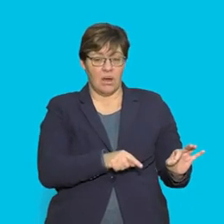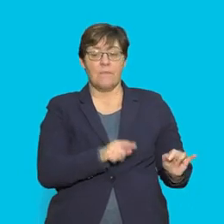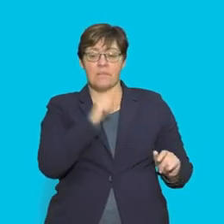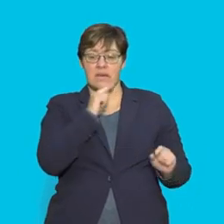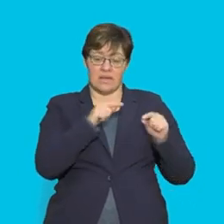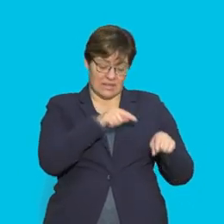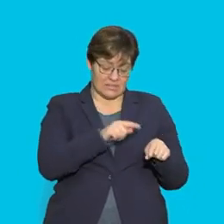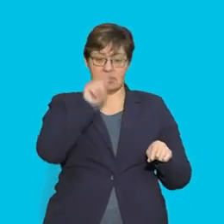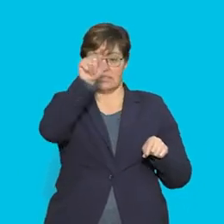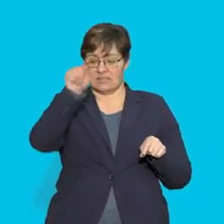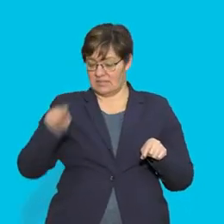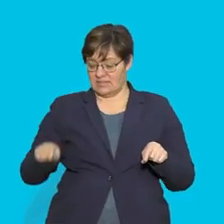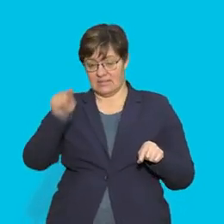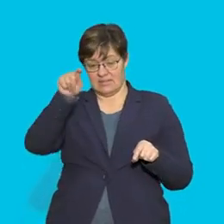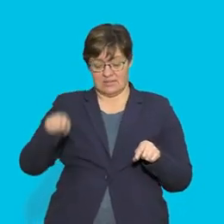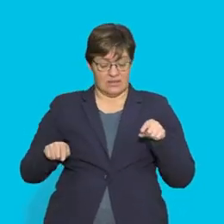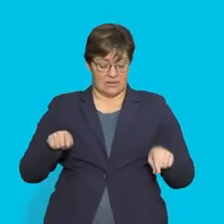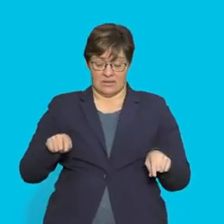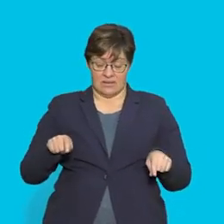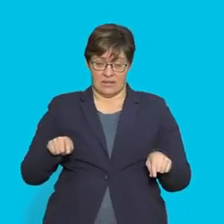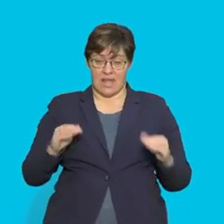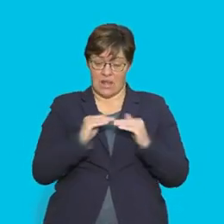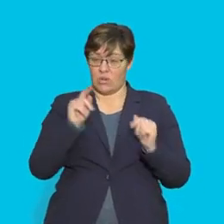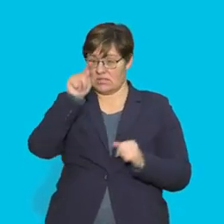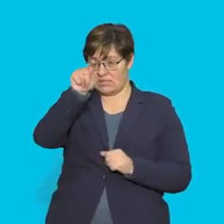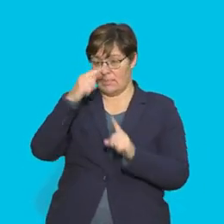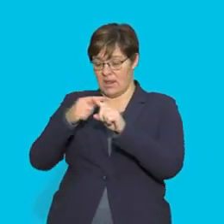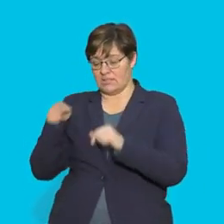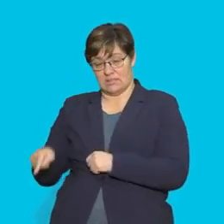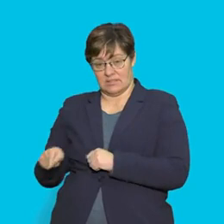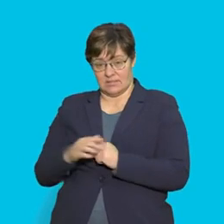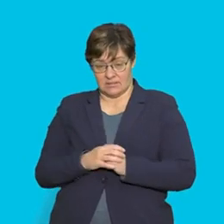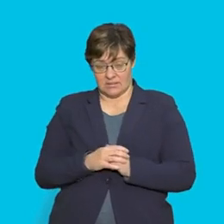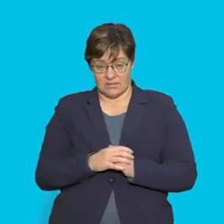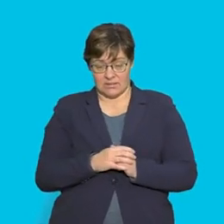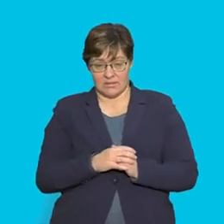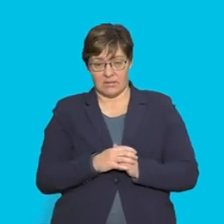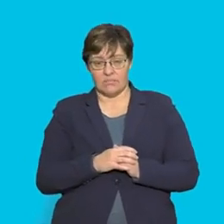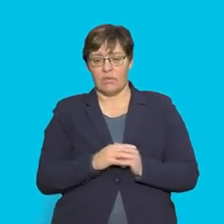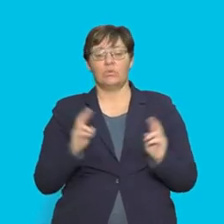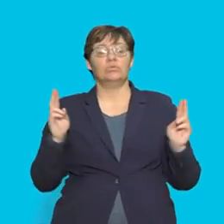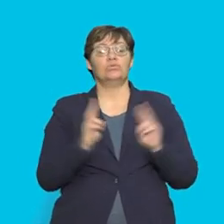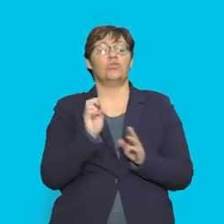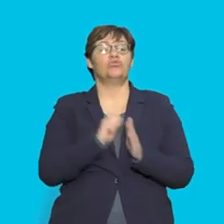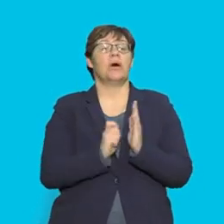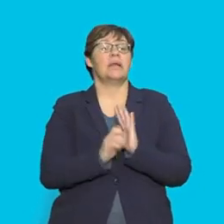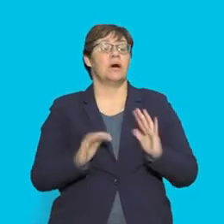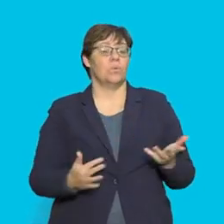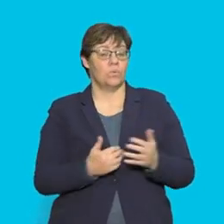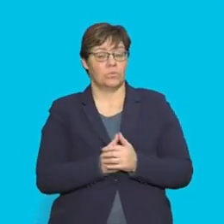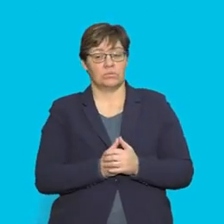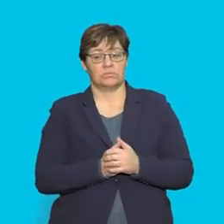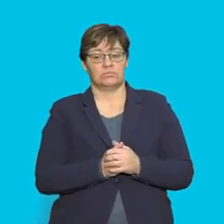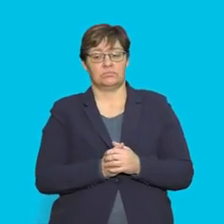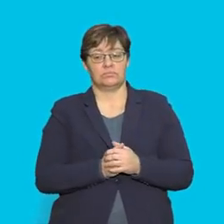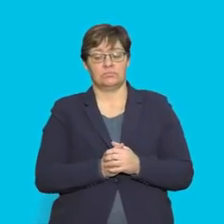will be equals to, if that was x and y, it will be x plus y. And the short way of writing this as